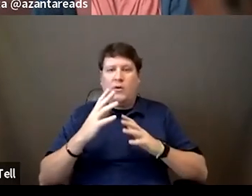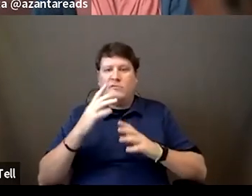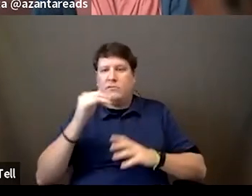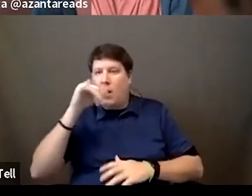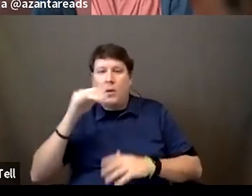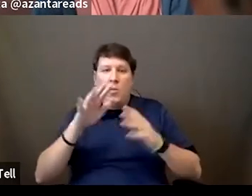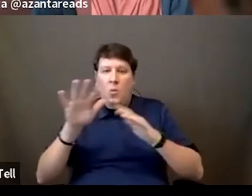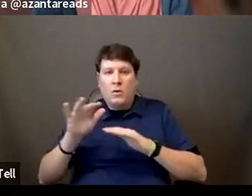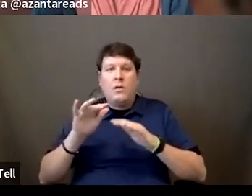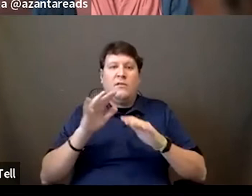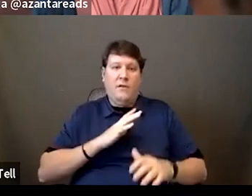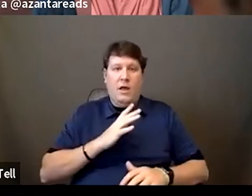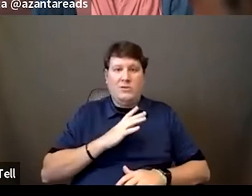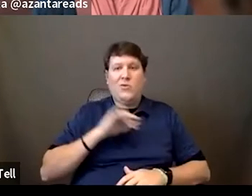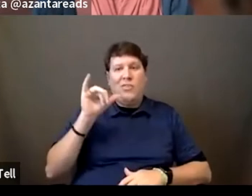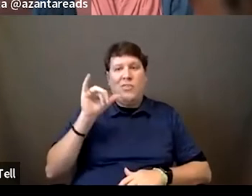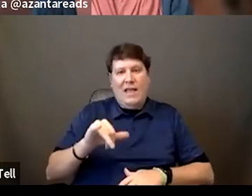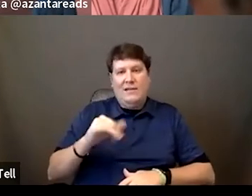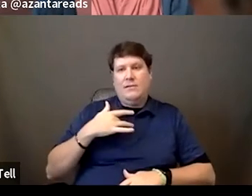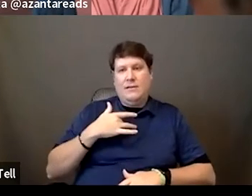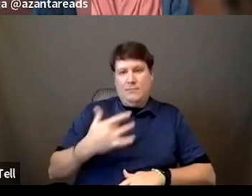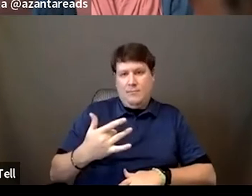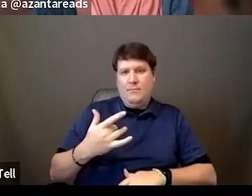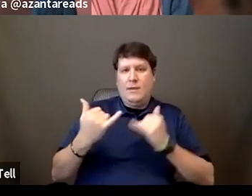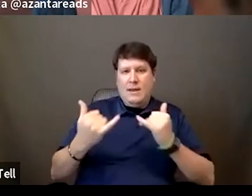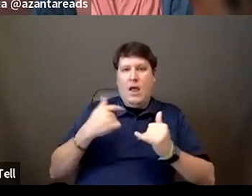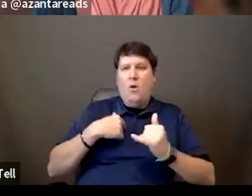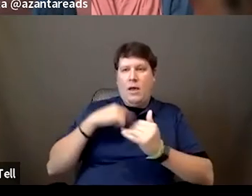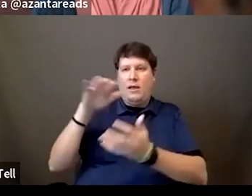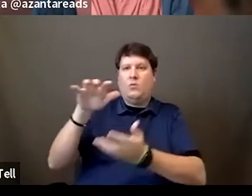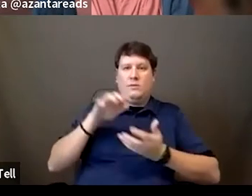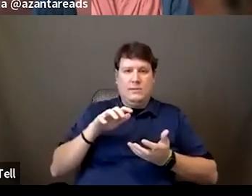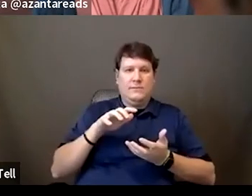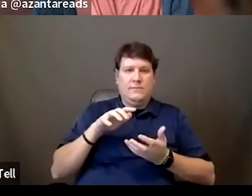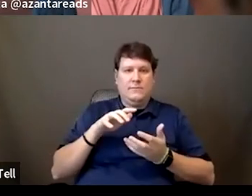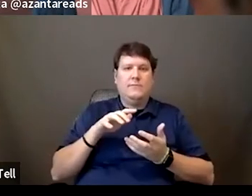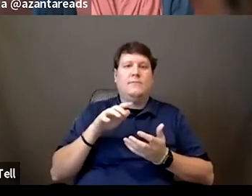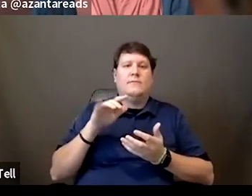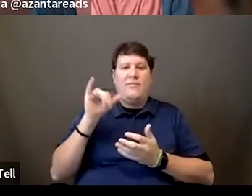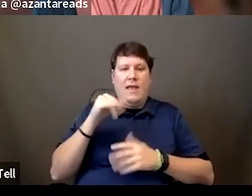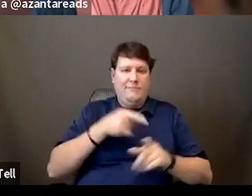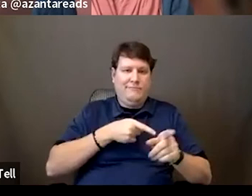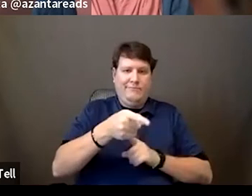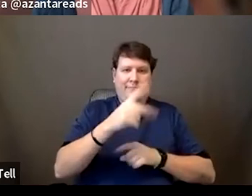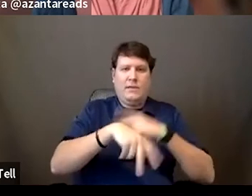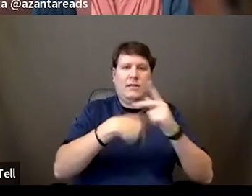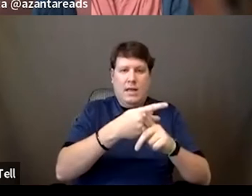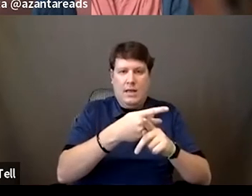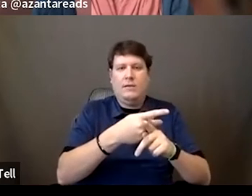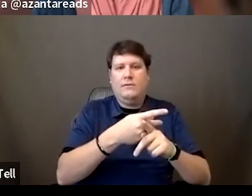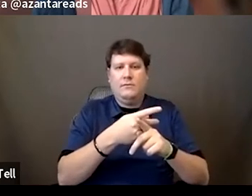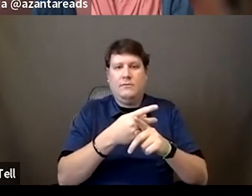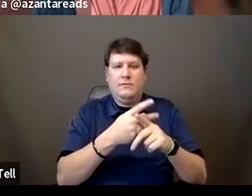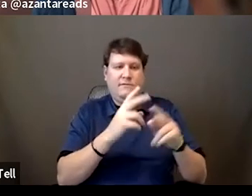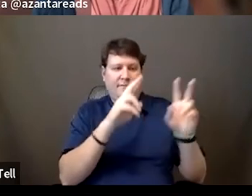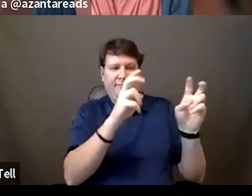type of emails that end up in my inbox in terms of collaborations. Yeah. Okay. That's actually nice